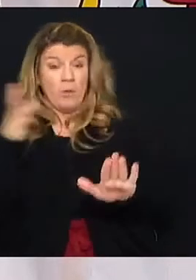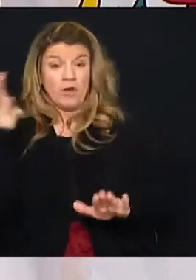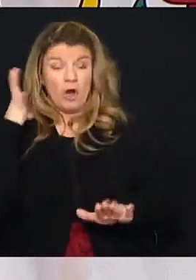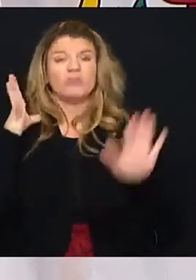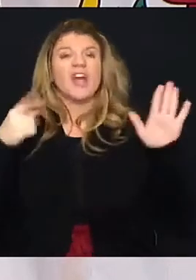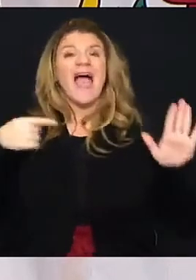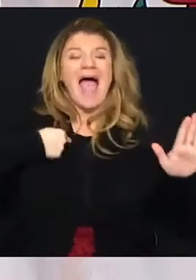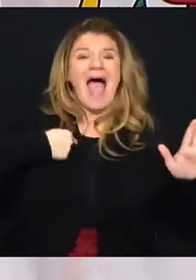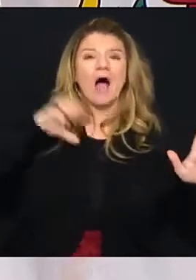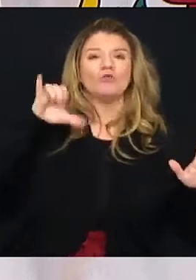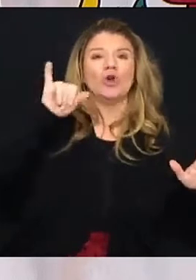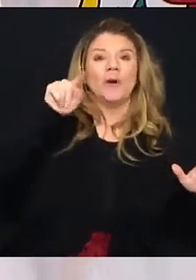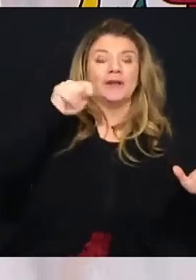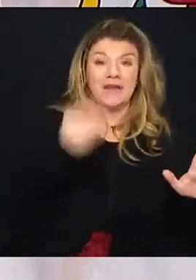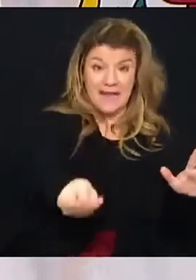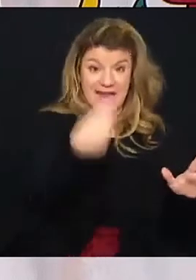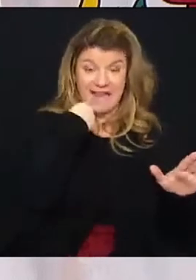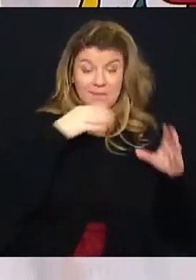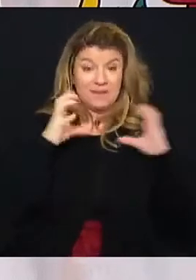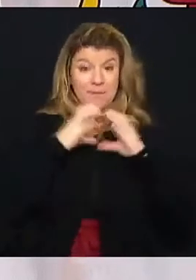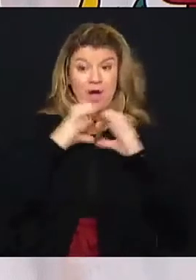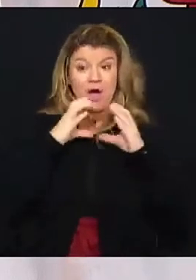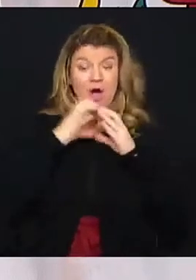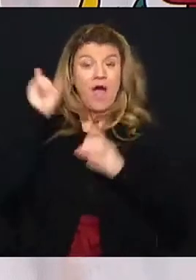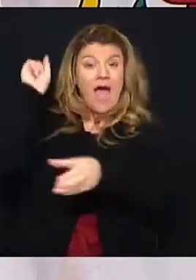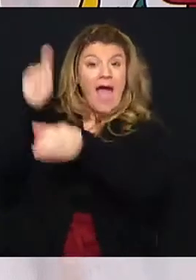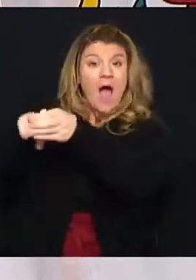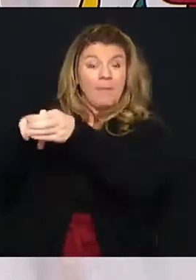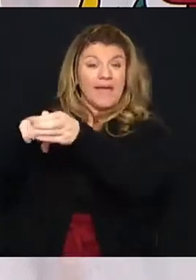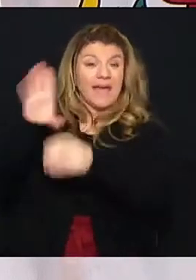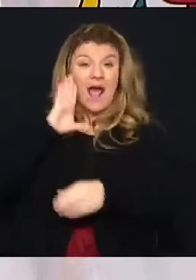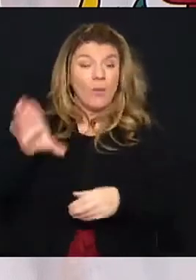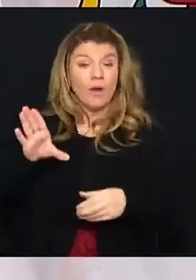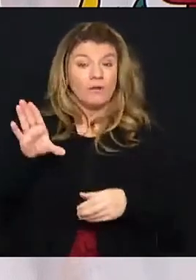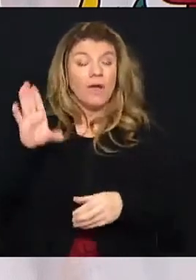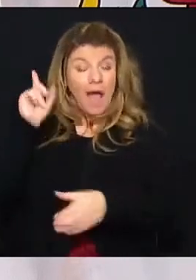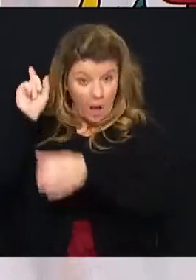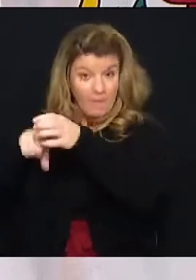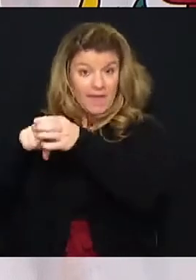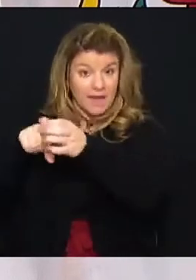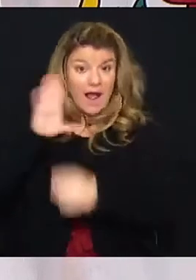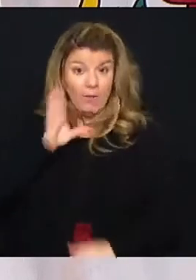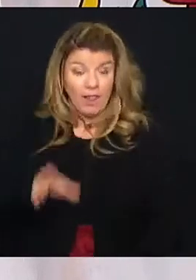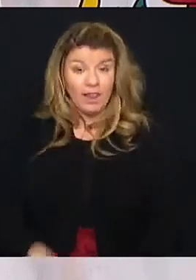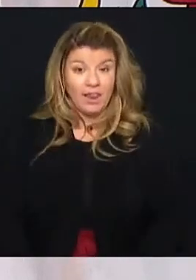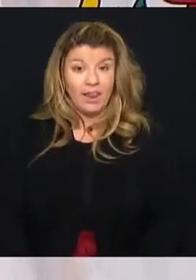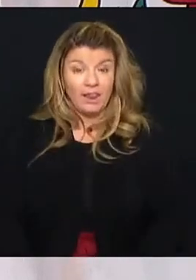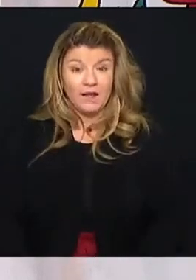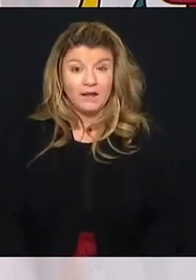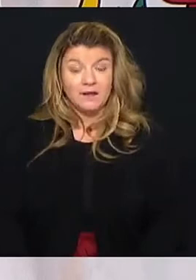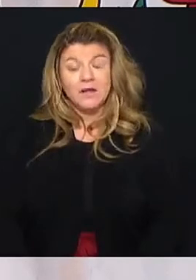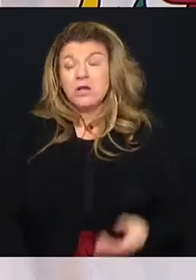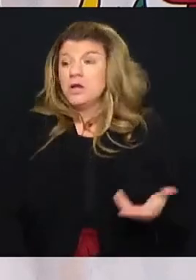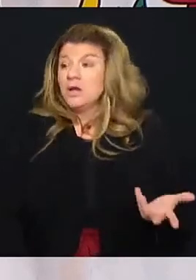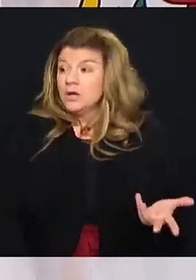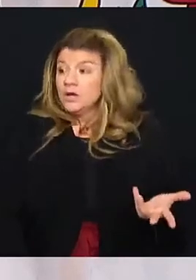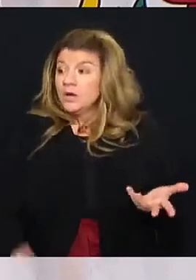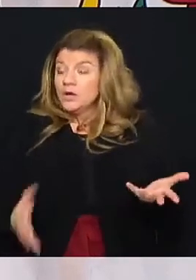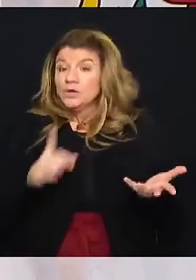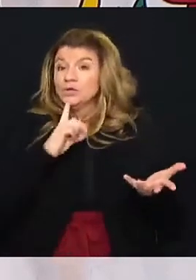if you'll give me the ball, I'll make it. I'll make the shot. Well, really and truly,